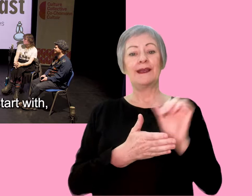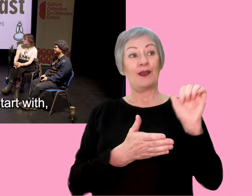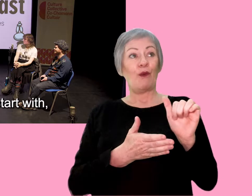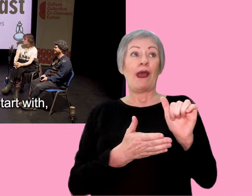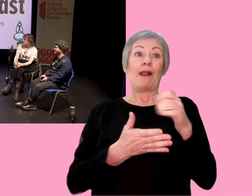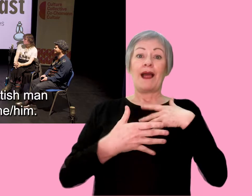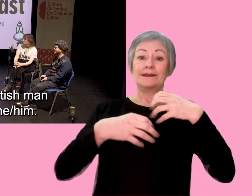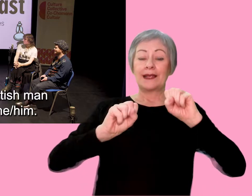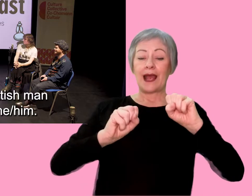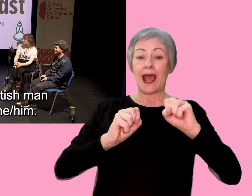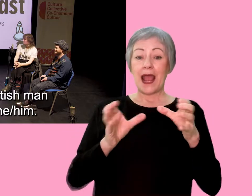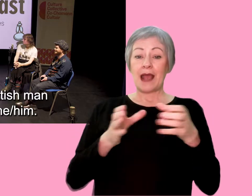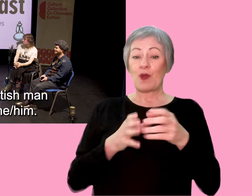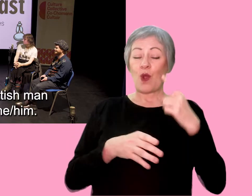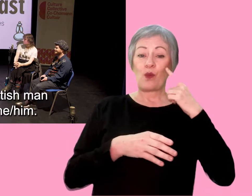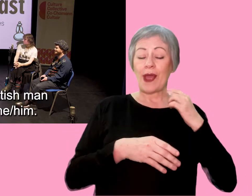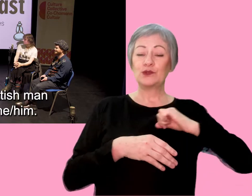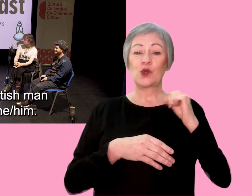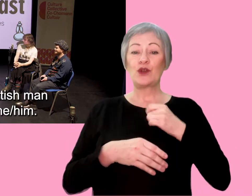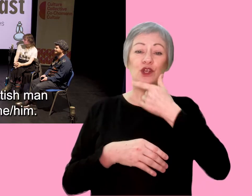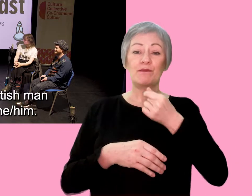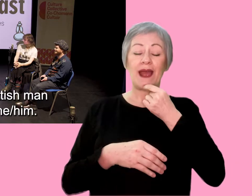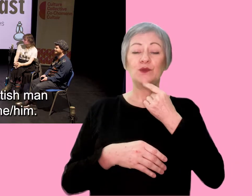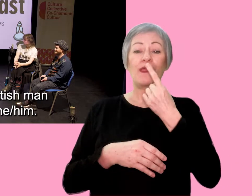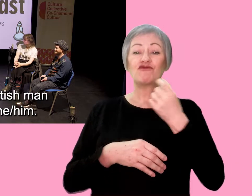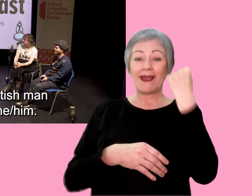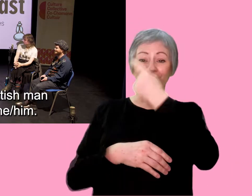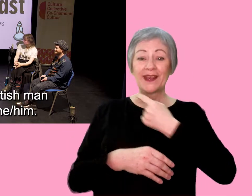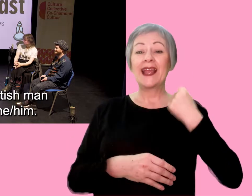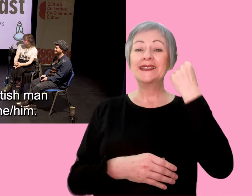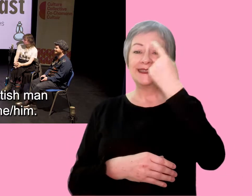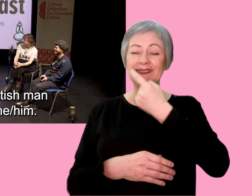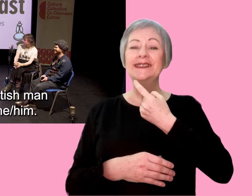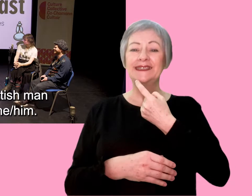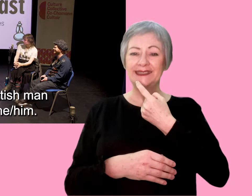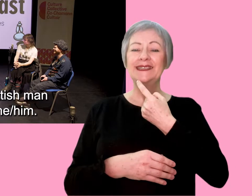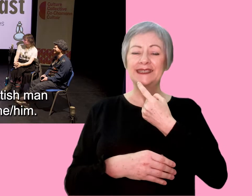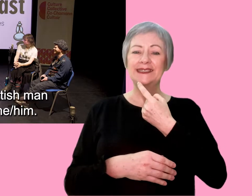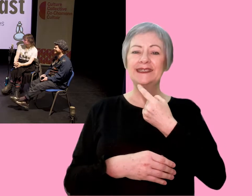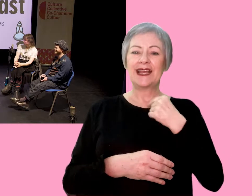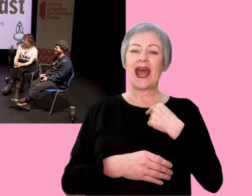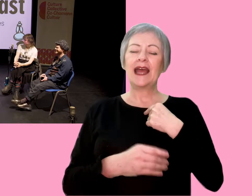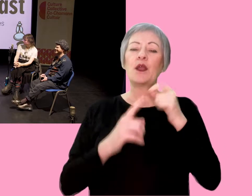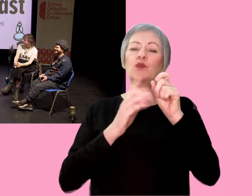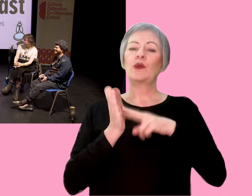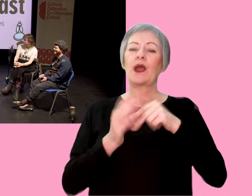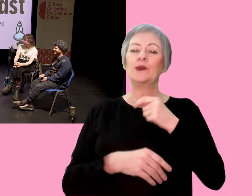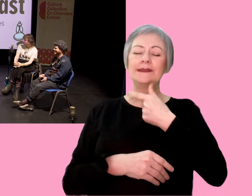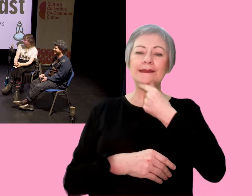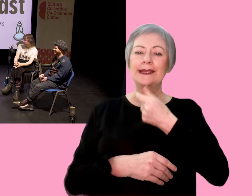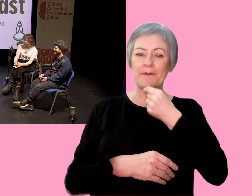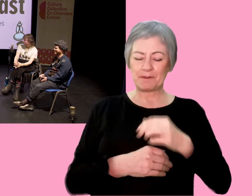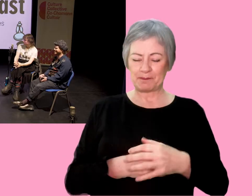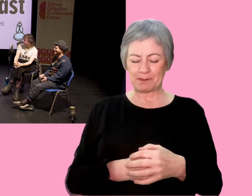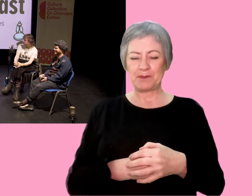well, I guess I'll start with I'm a small white Scottish man with a red face and he, him.